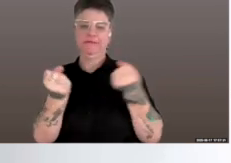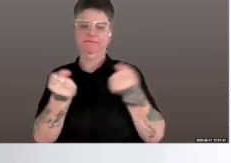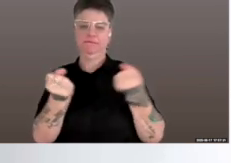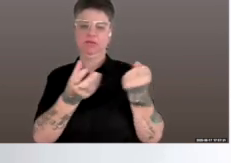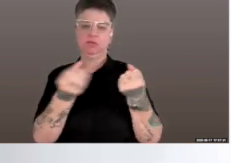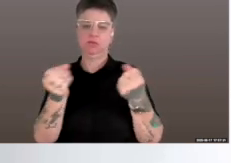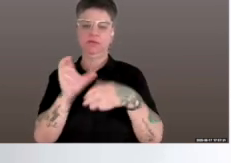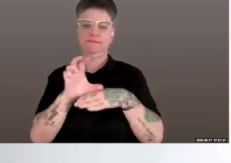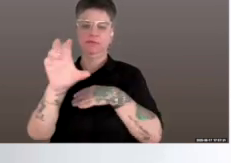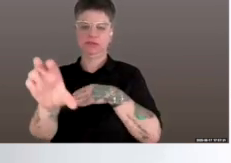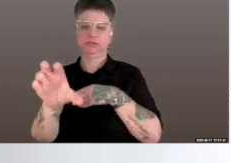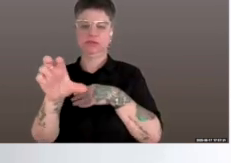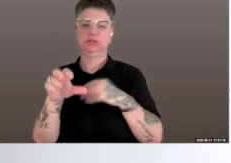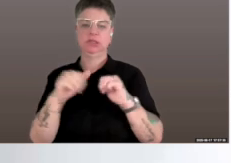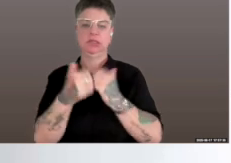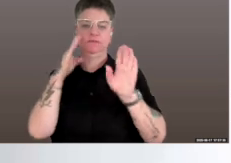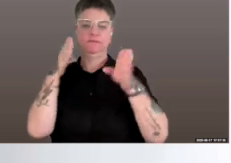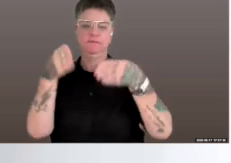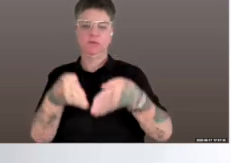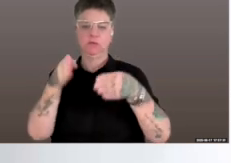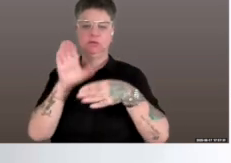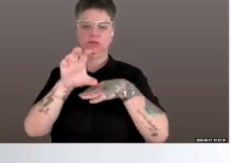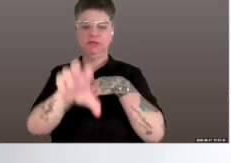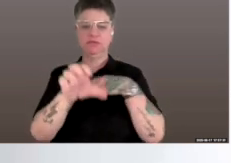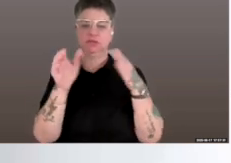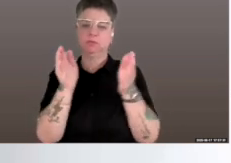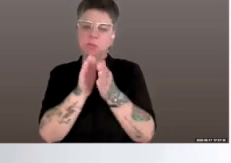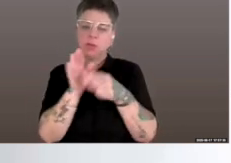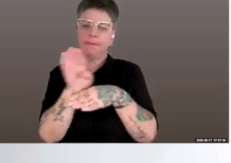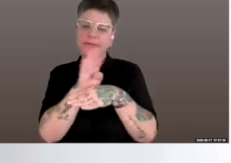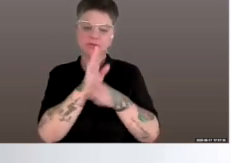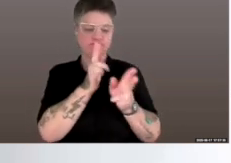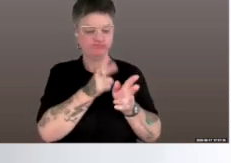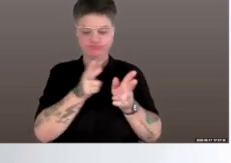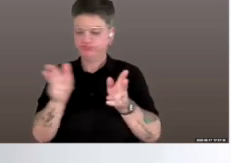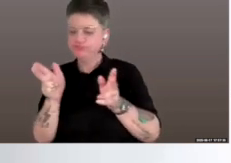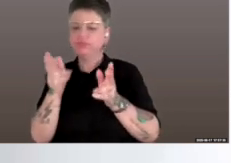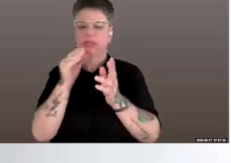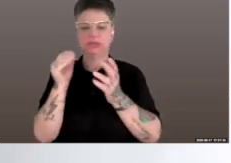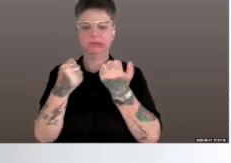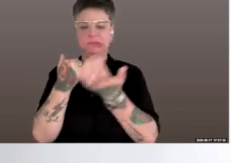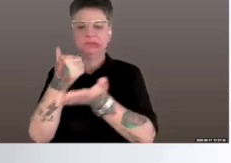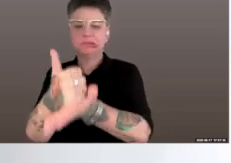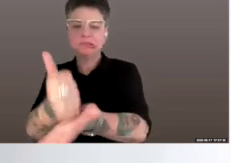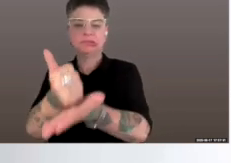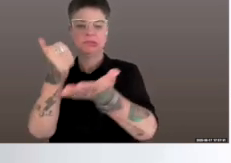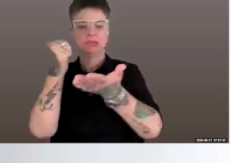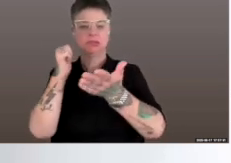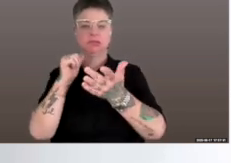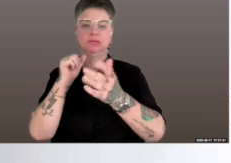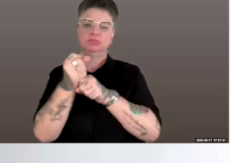early markets. Voucher incentives reduce the purchase price of commercial options. Truck loans